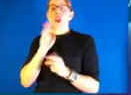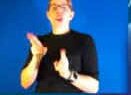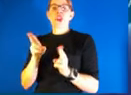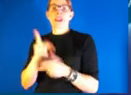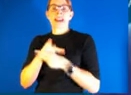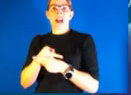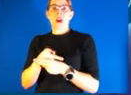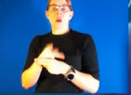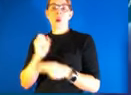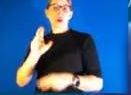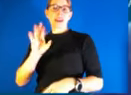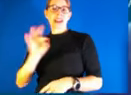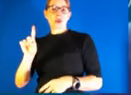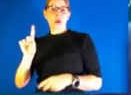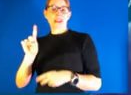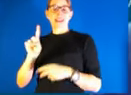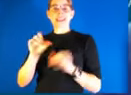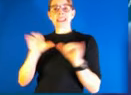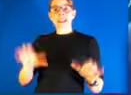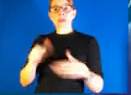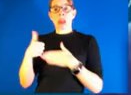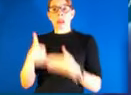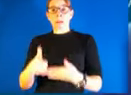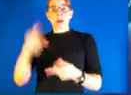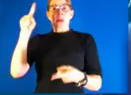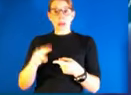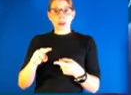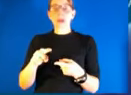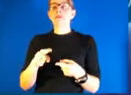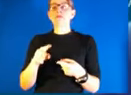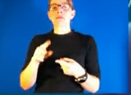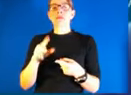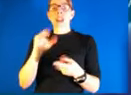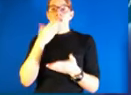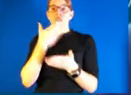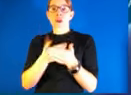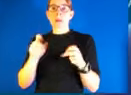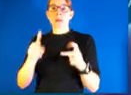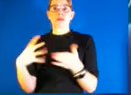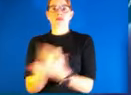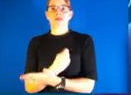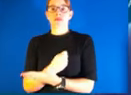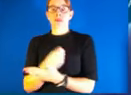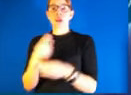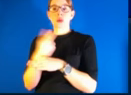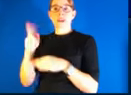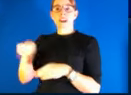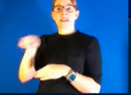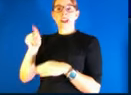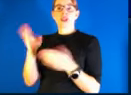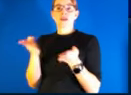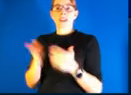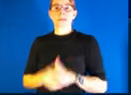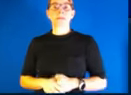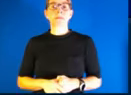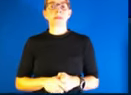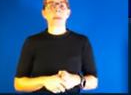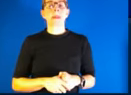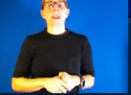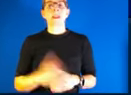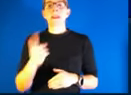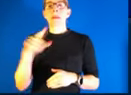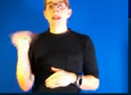or the 911 system is a good opportunity to do that. And that's something that the community can help us out with. Okay, something else they can help do is